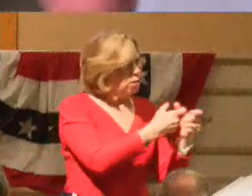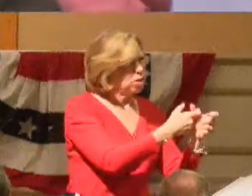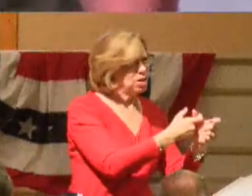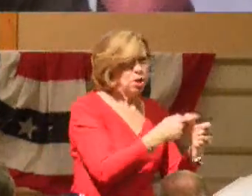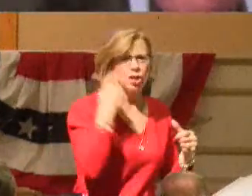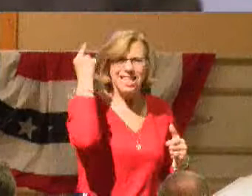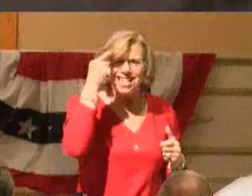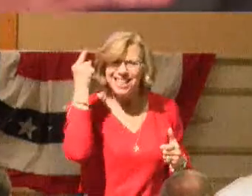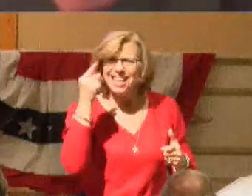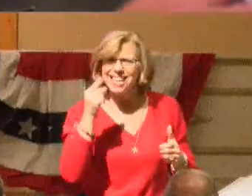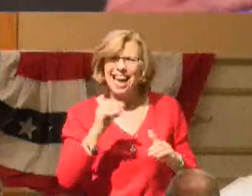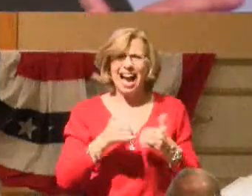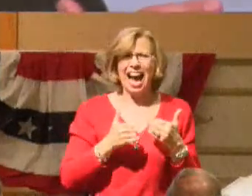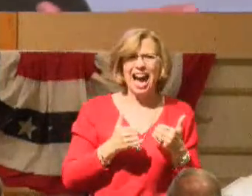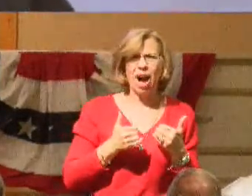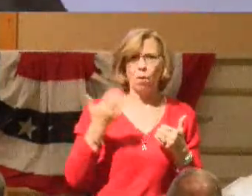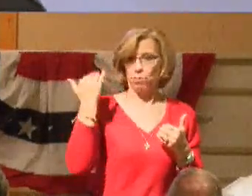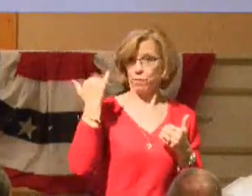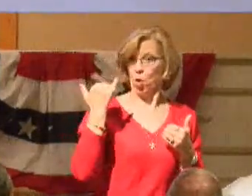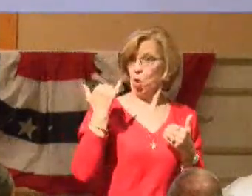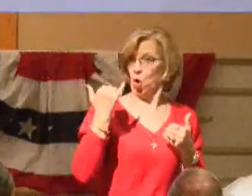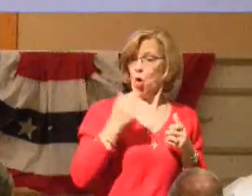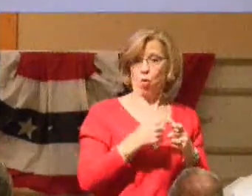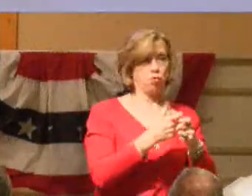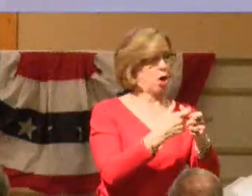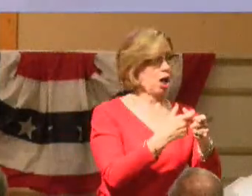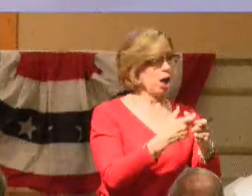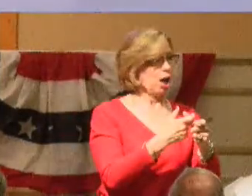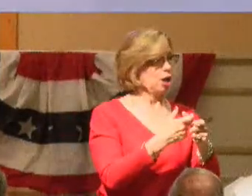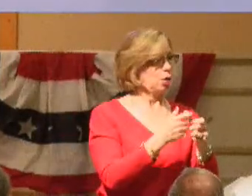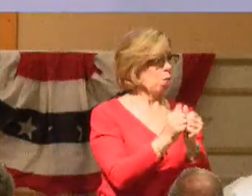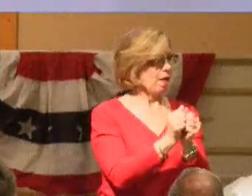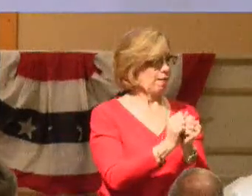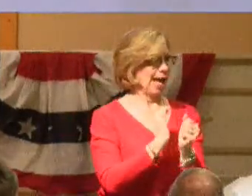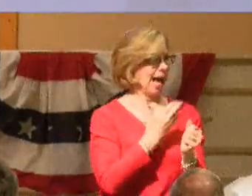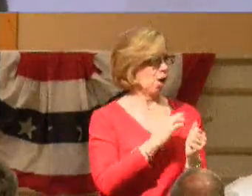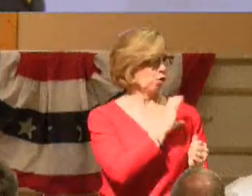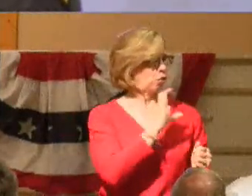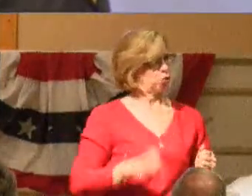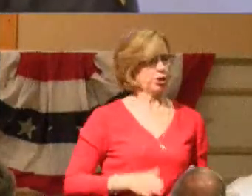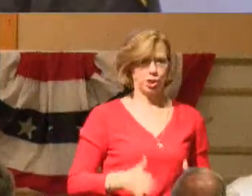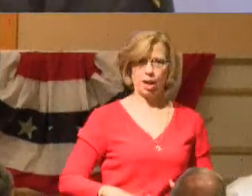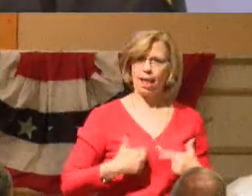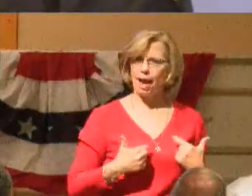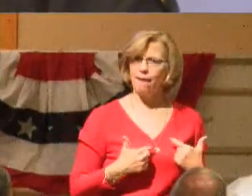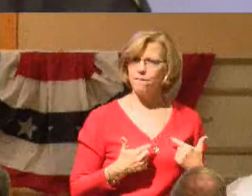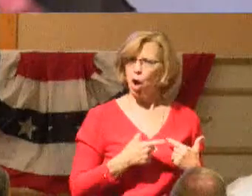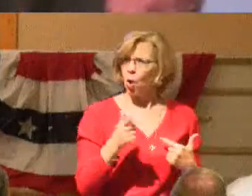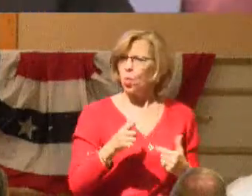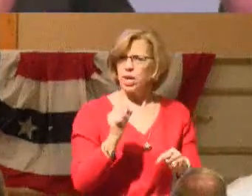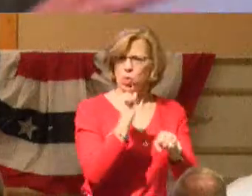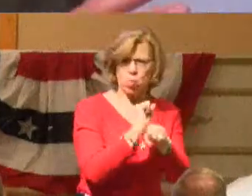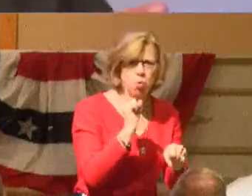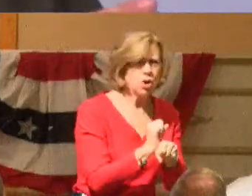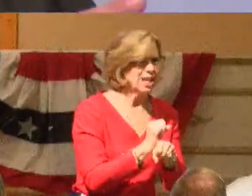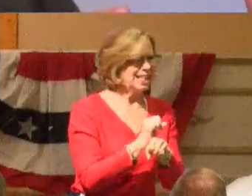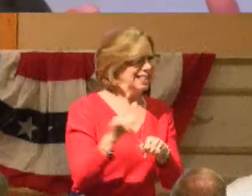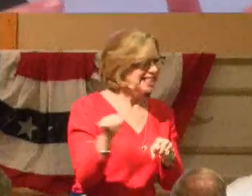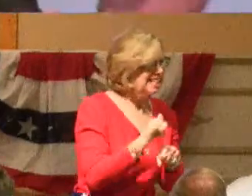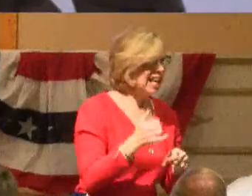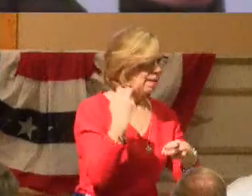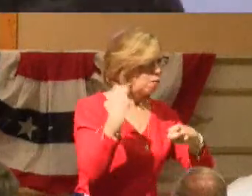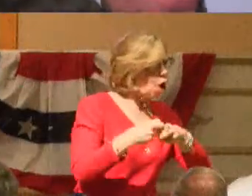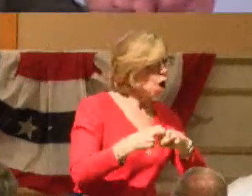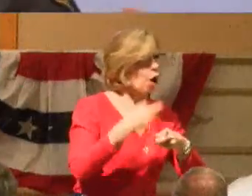to think about how we used to run and how we run today. Are we running as hard today for God as we used to run for